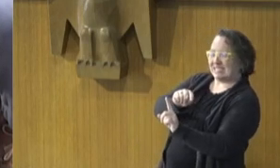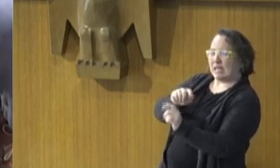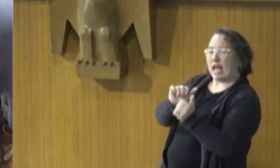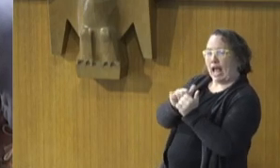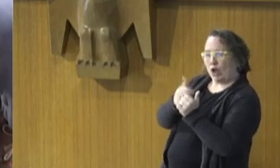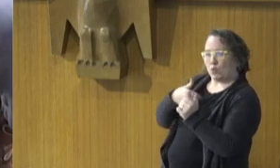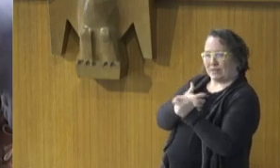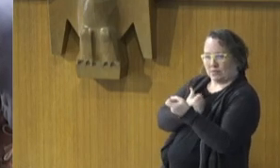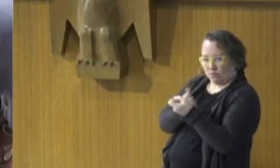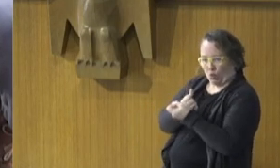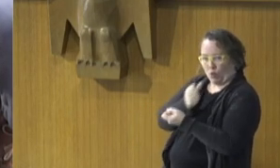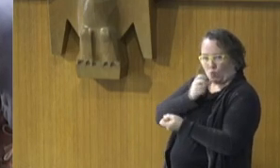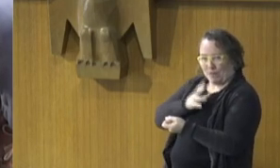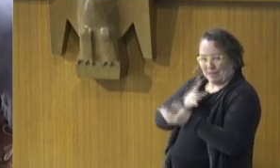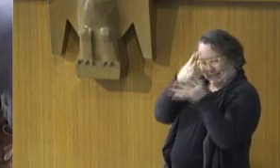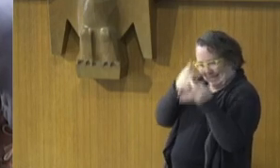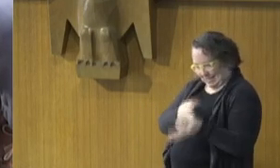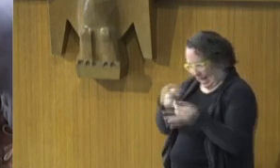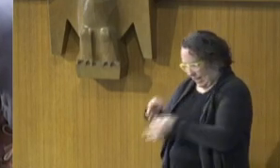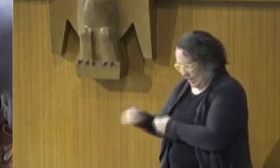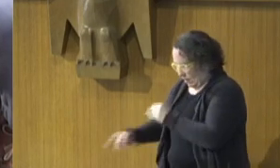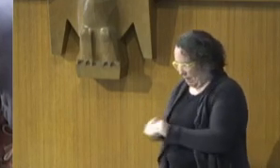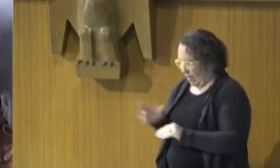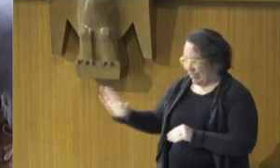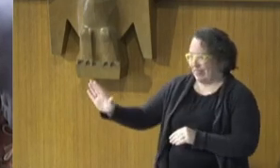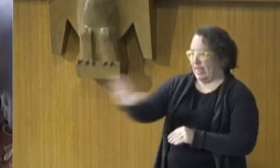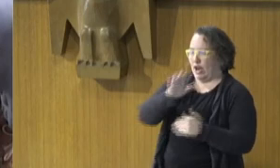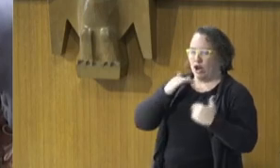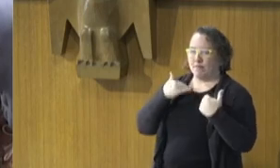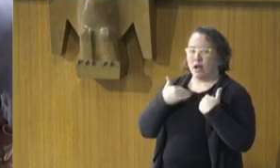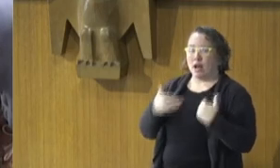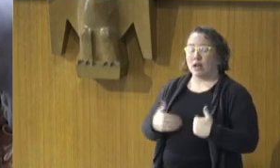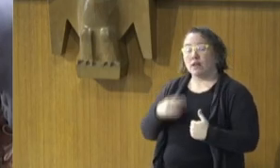body? And for all of the folks who consider themselves